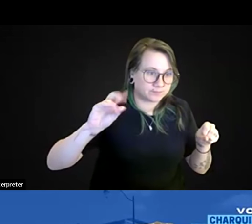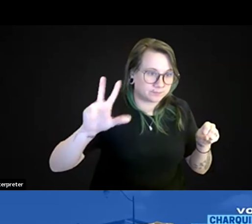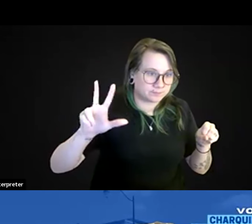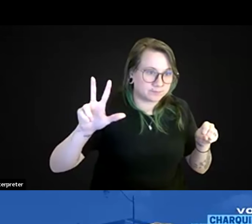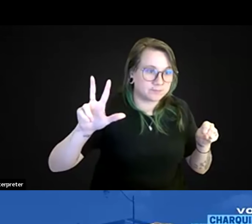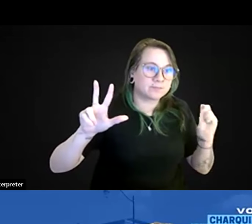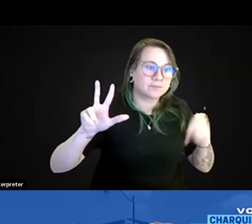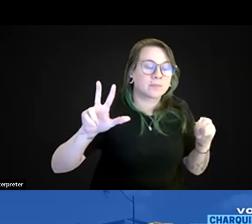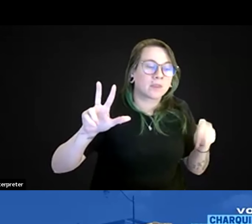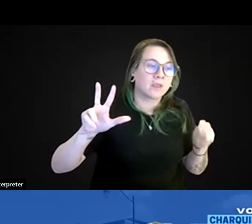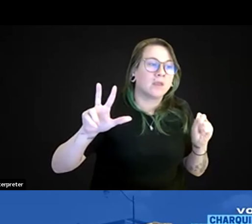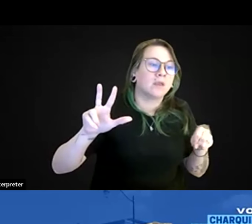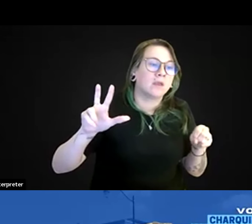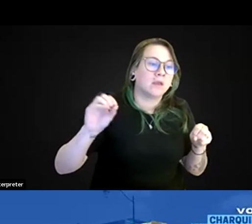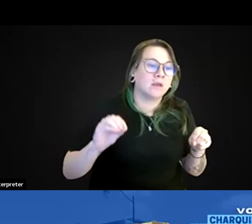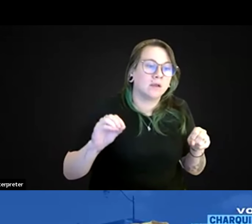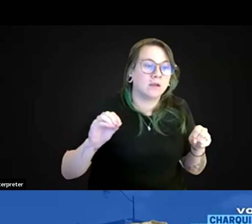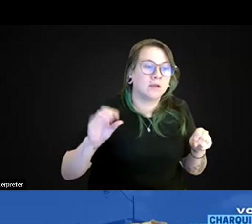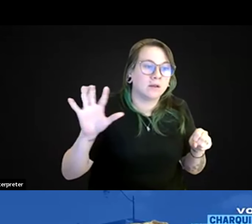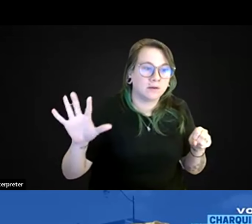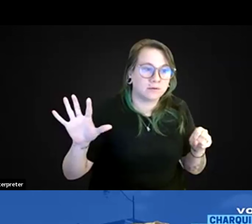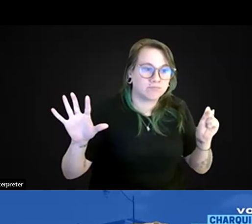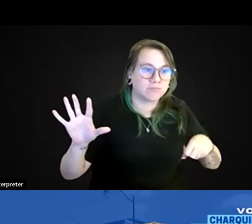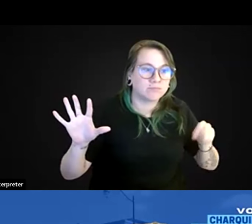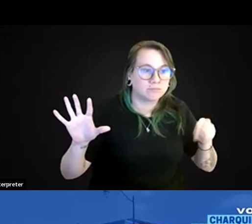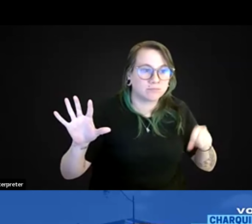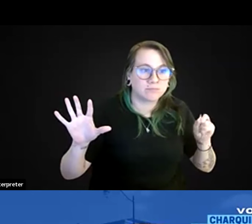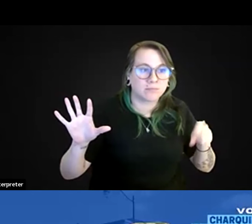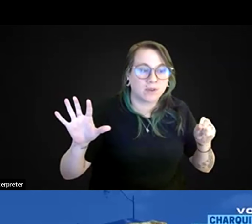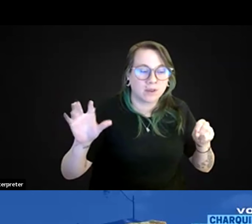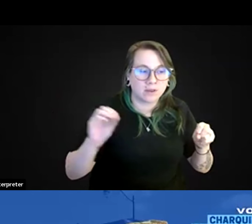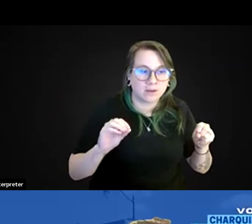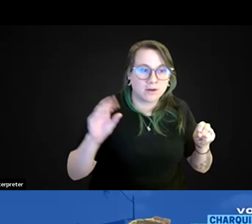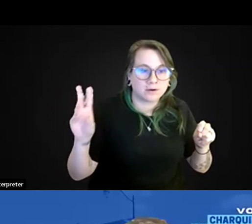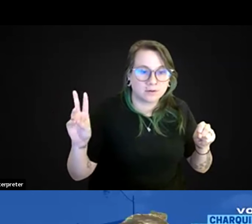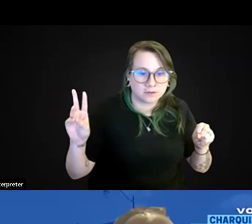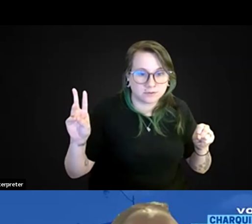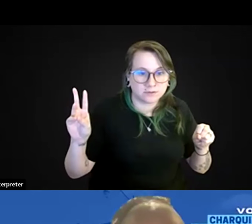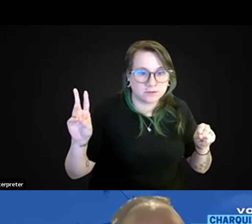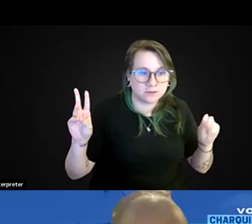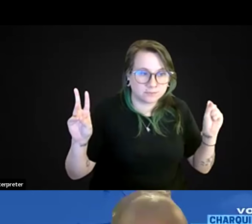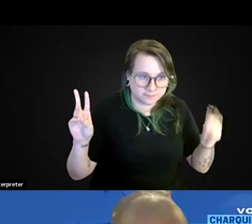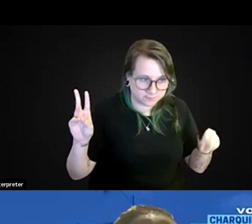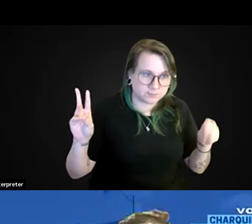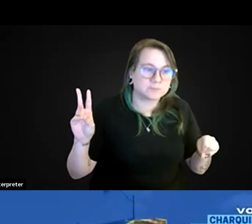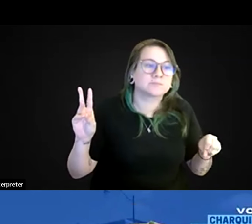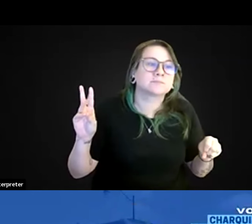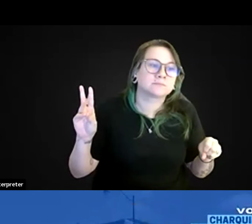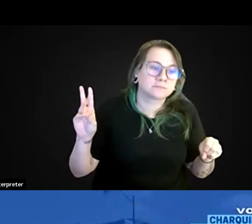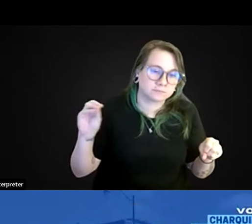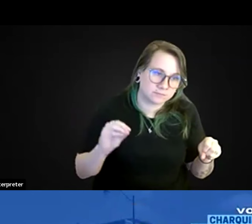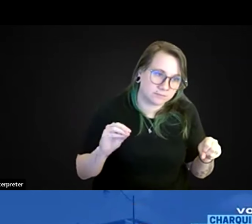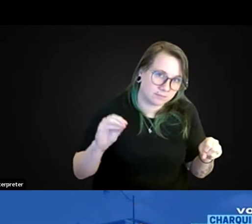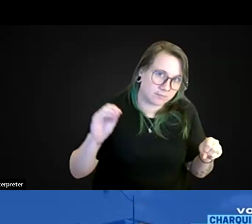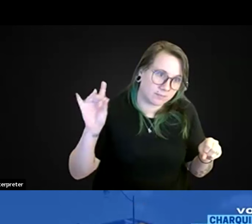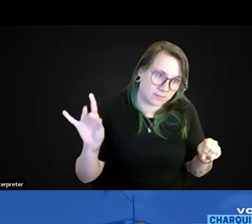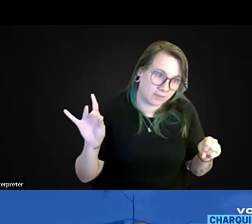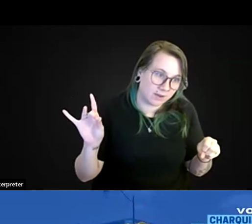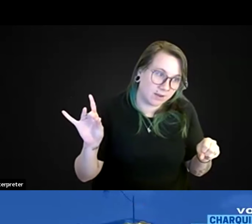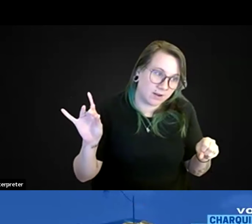5D03, Yes. 5D05 is a yes, 5D06, Yes.